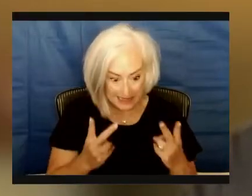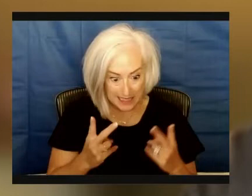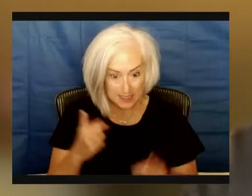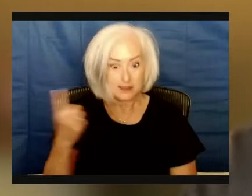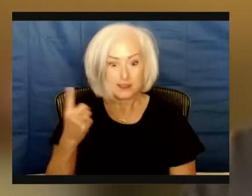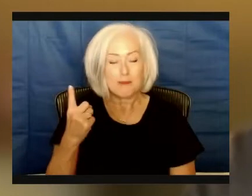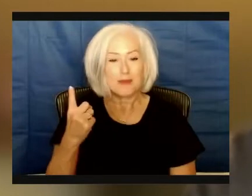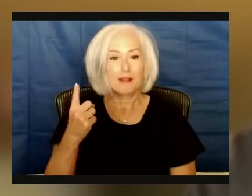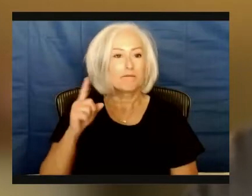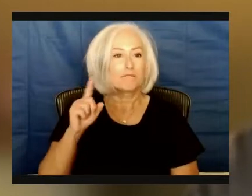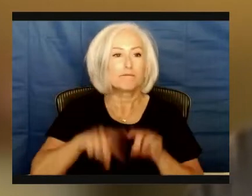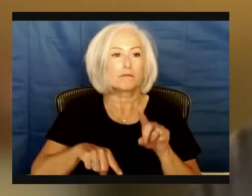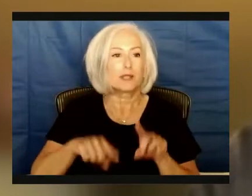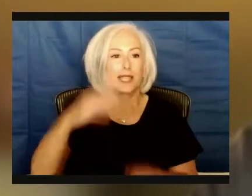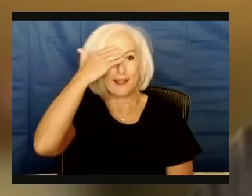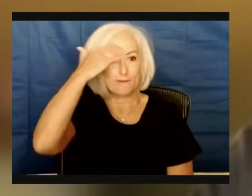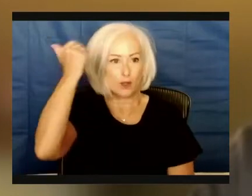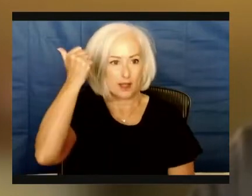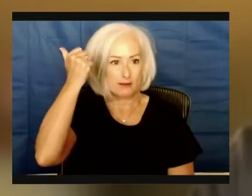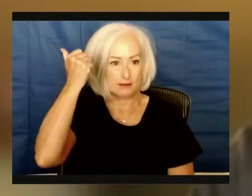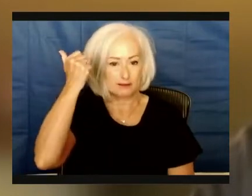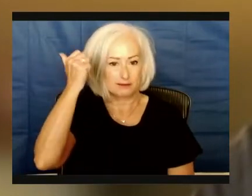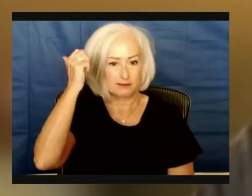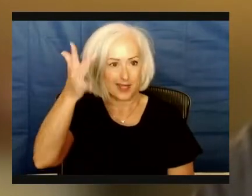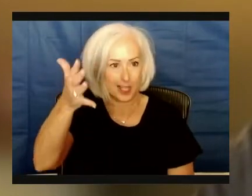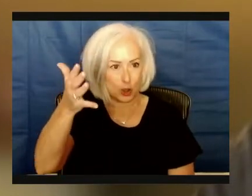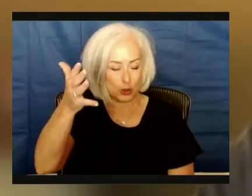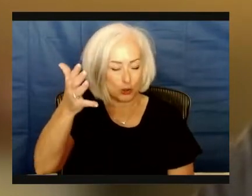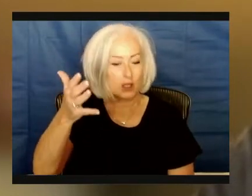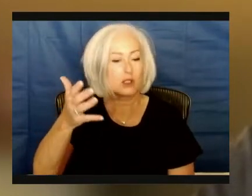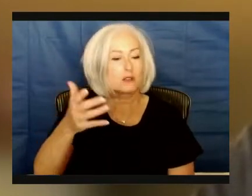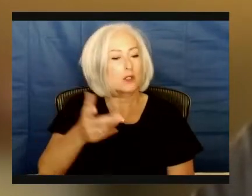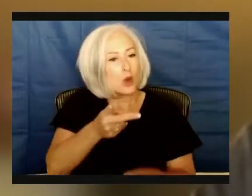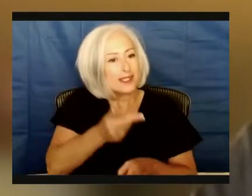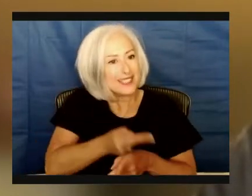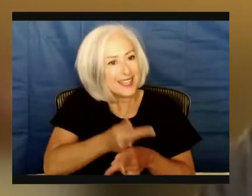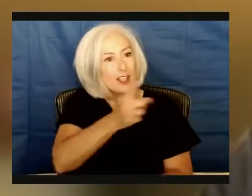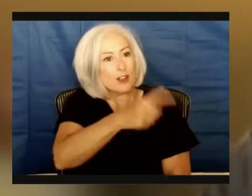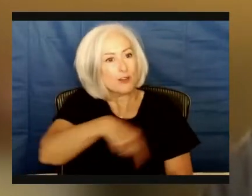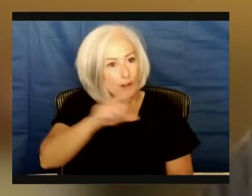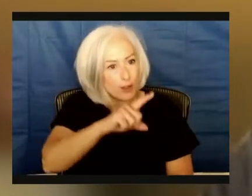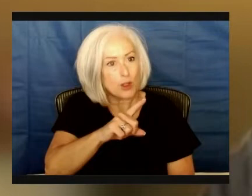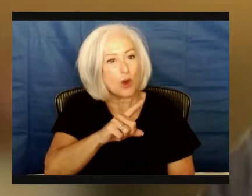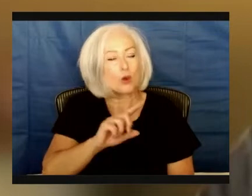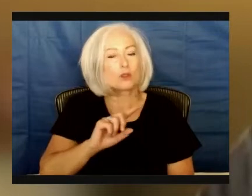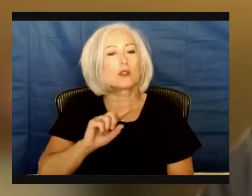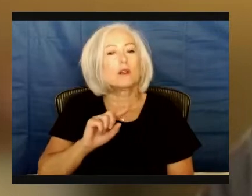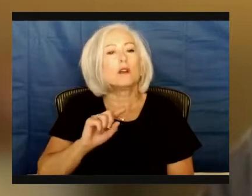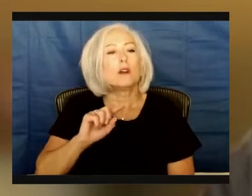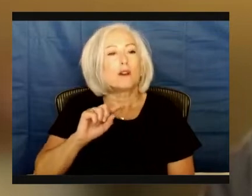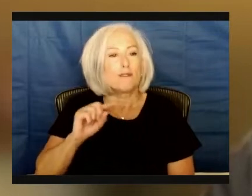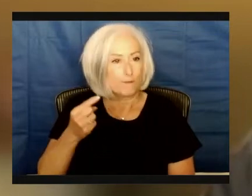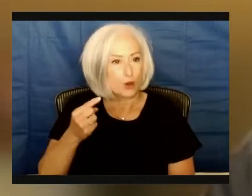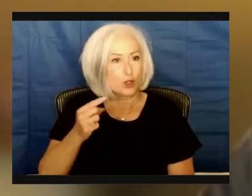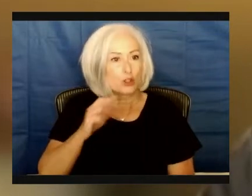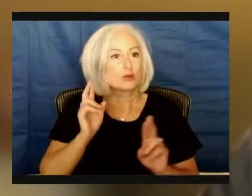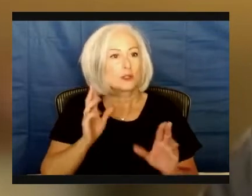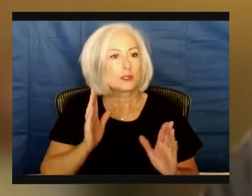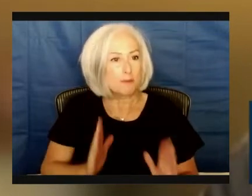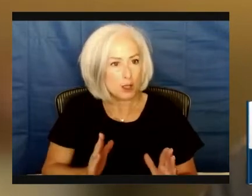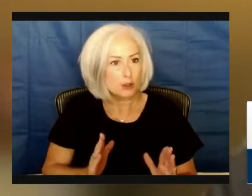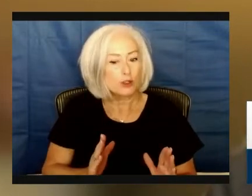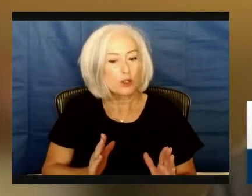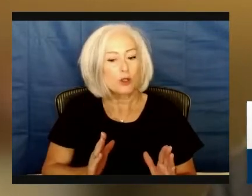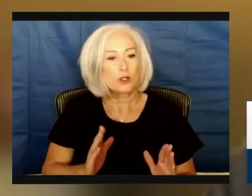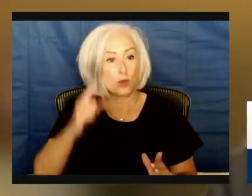taking care of our providers, taking care of those first responders with their mental health and providing some resources